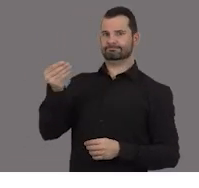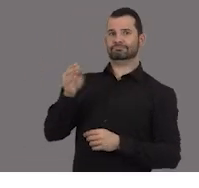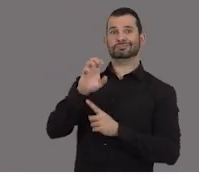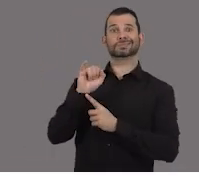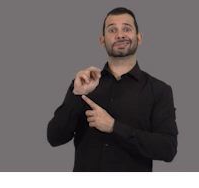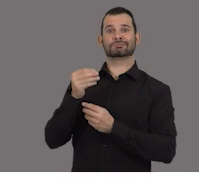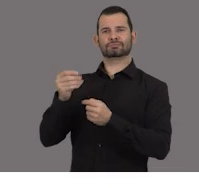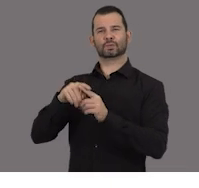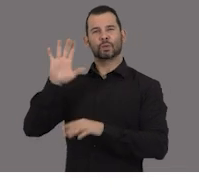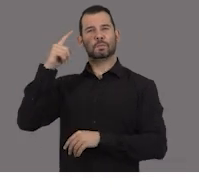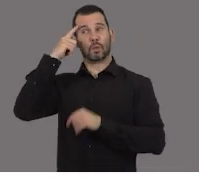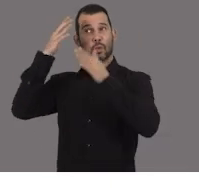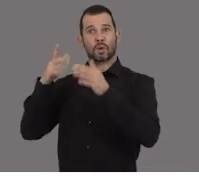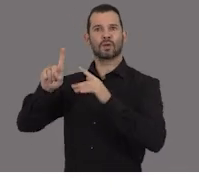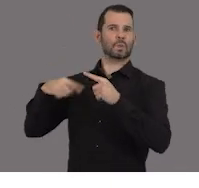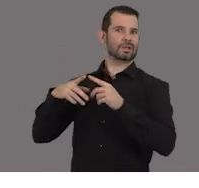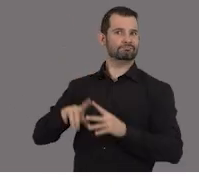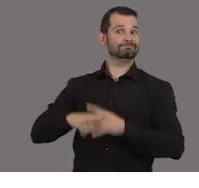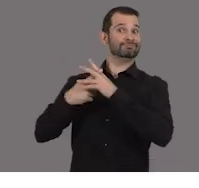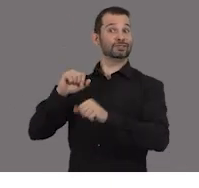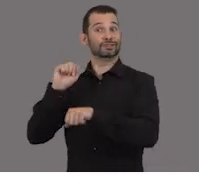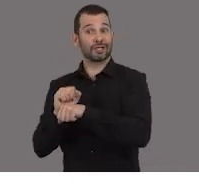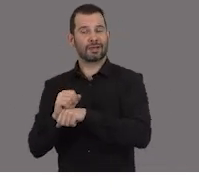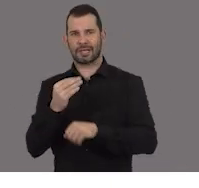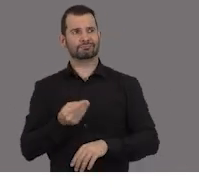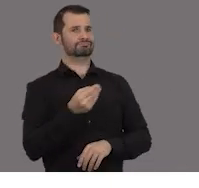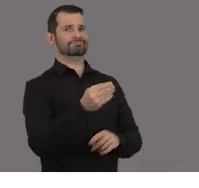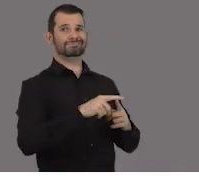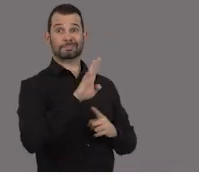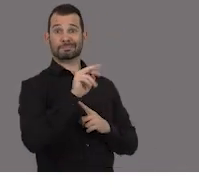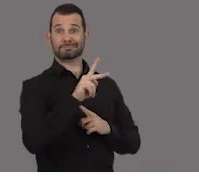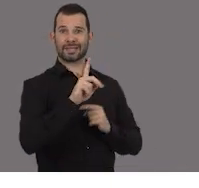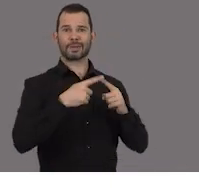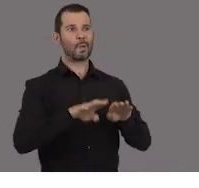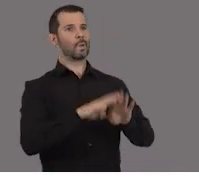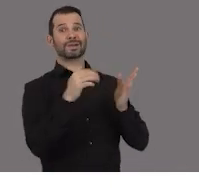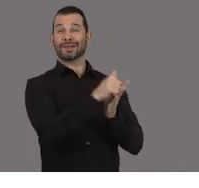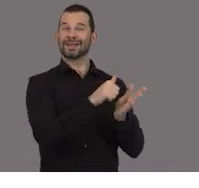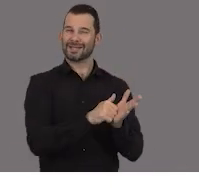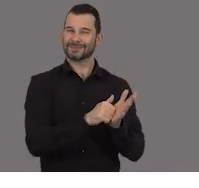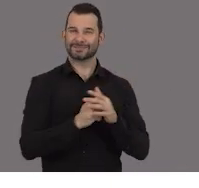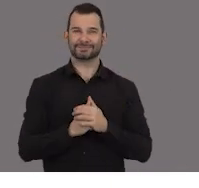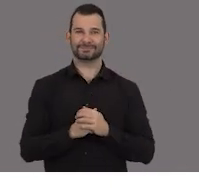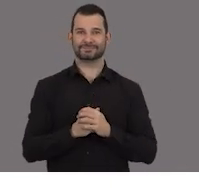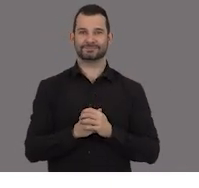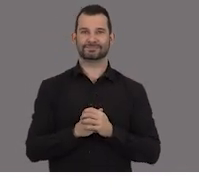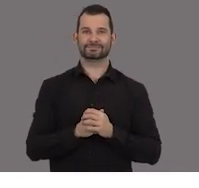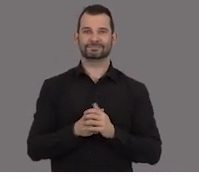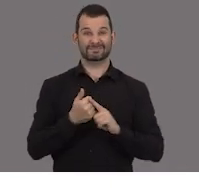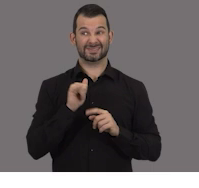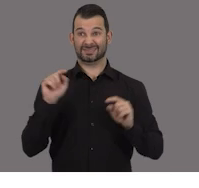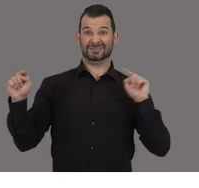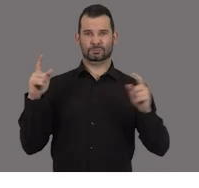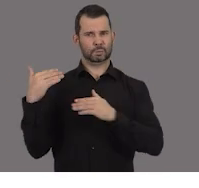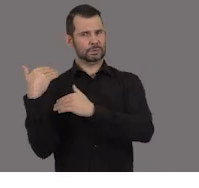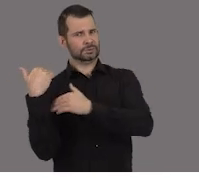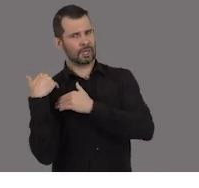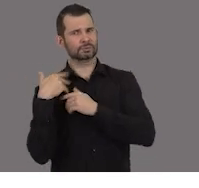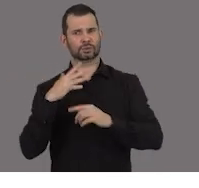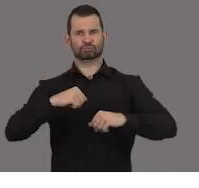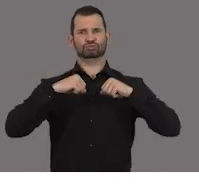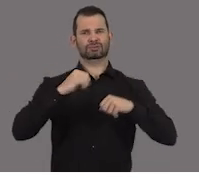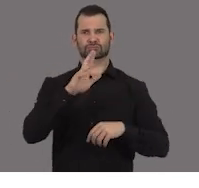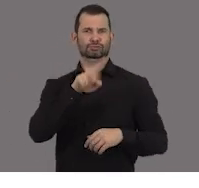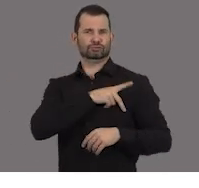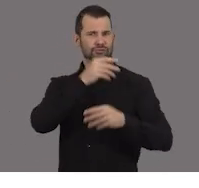theft. You will need to give your SIN to your employer when you start a job and to your bank when you open an